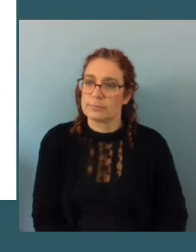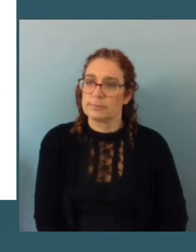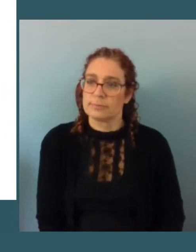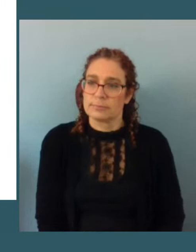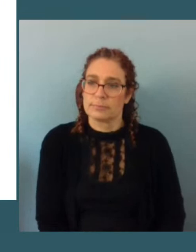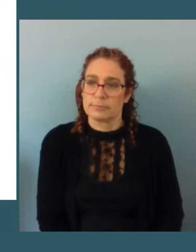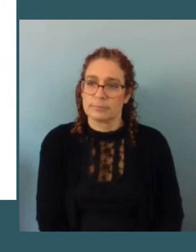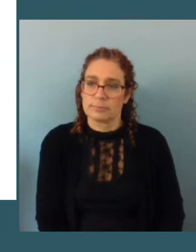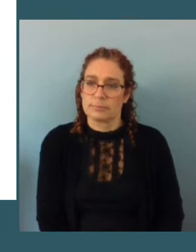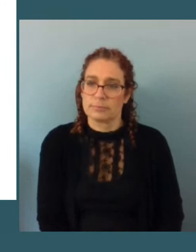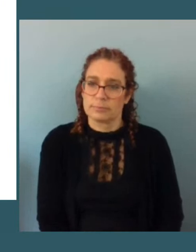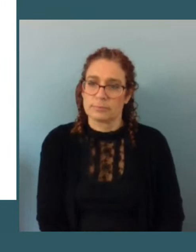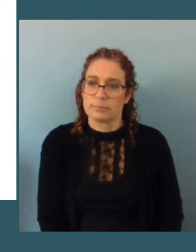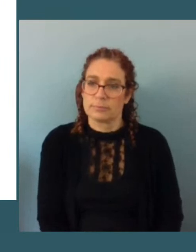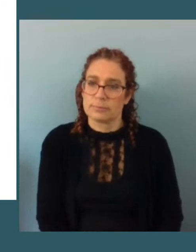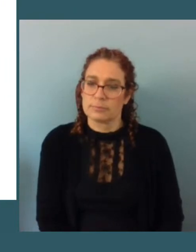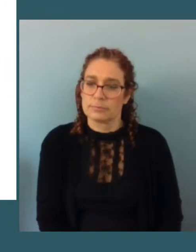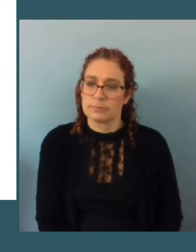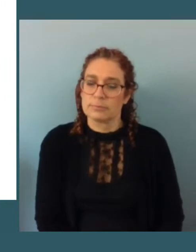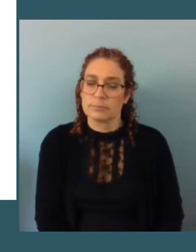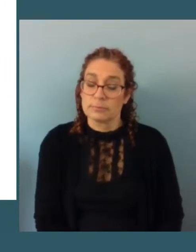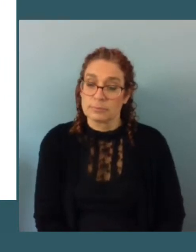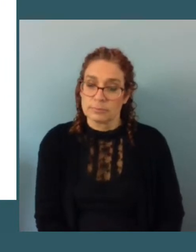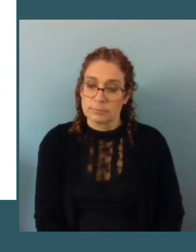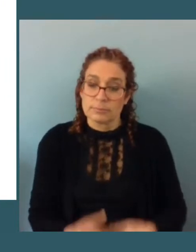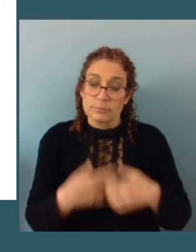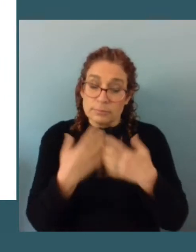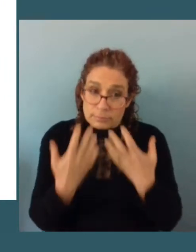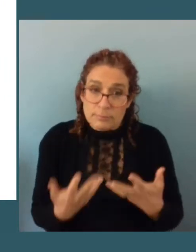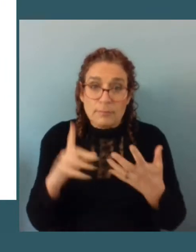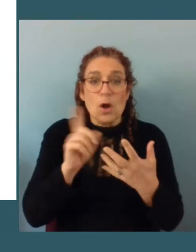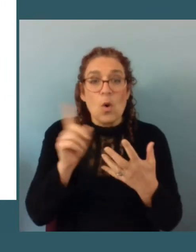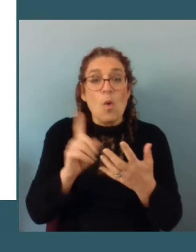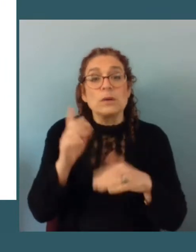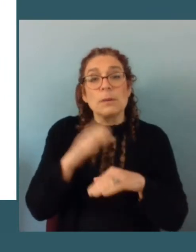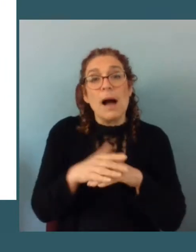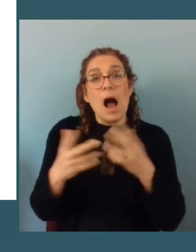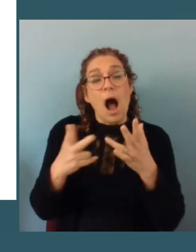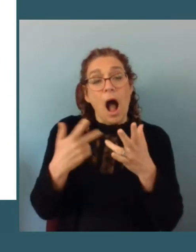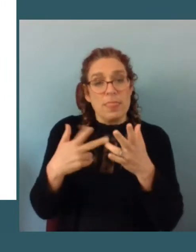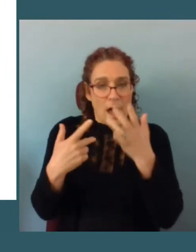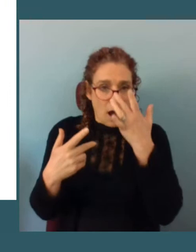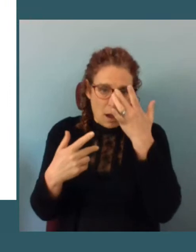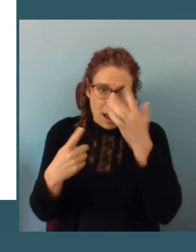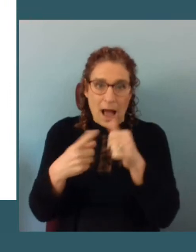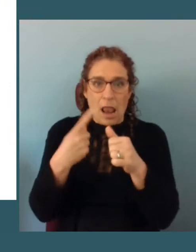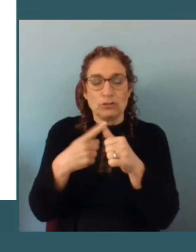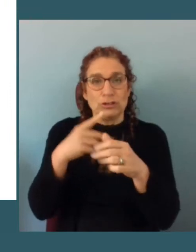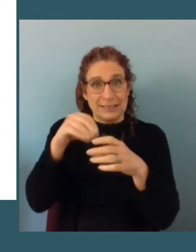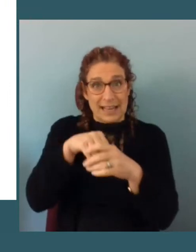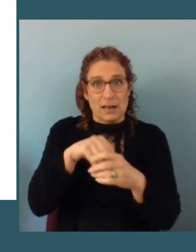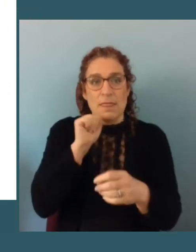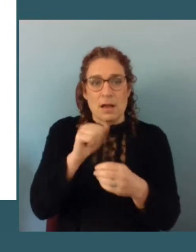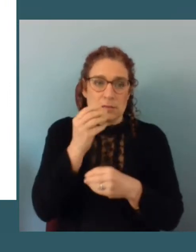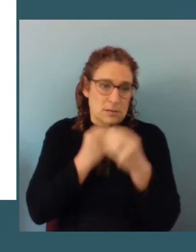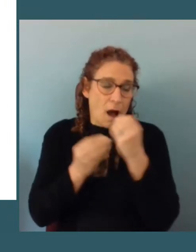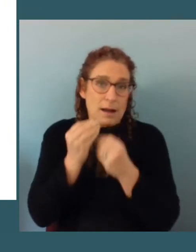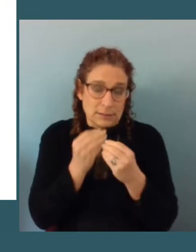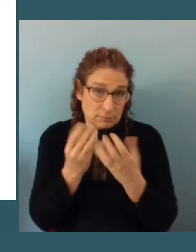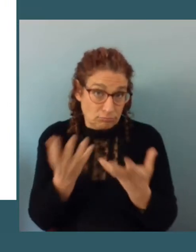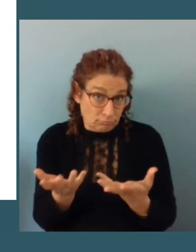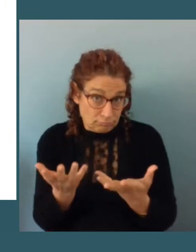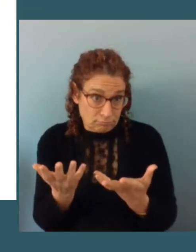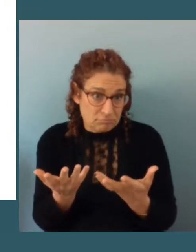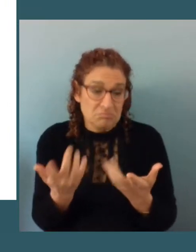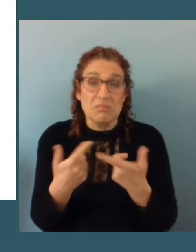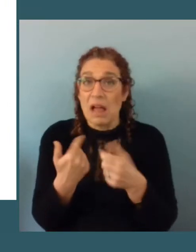So what about introducing other allergens into the diet? So I get asked a lot about this in clinic. So the other allergens would be eggs,